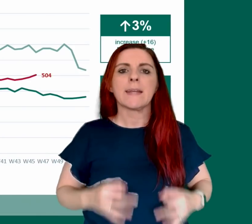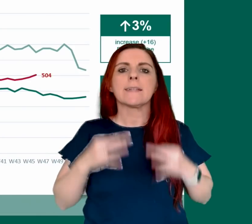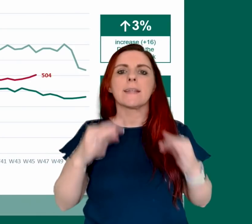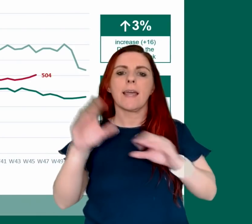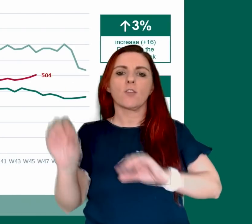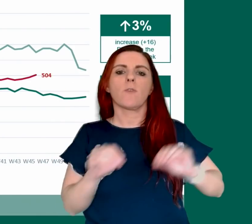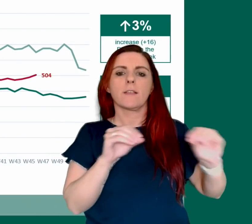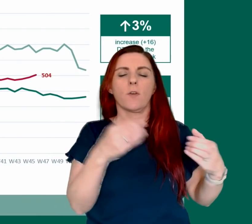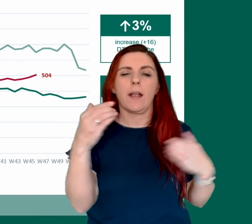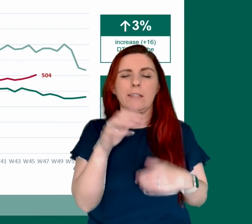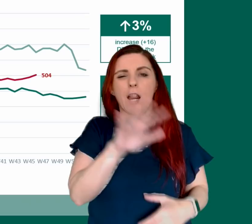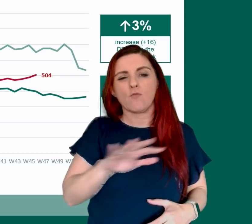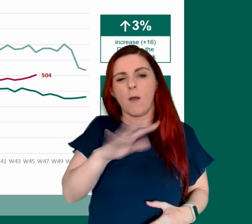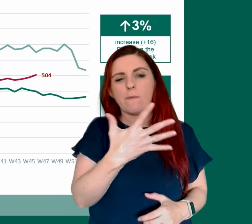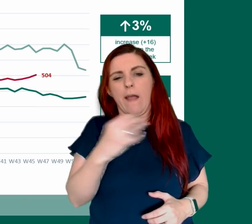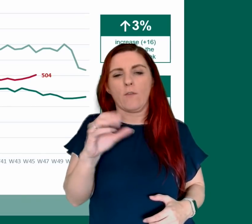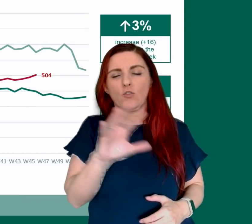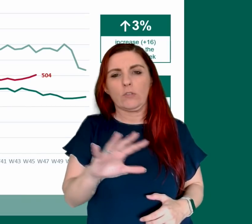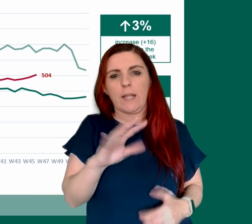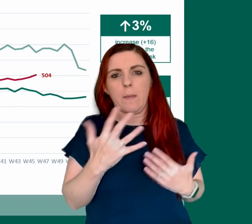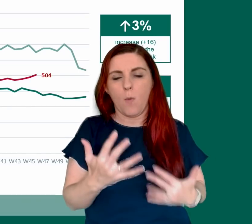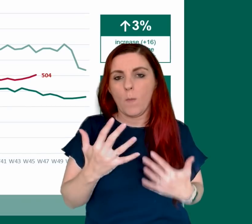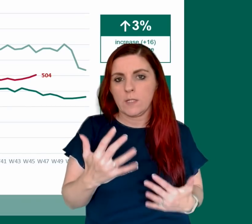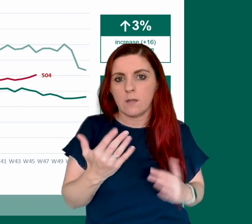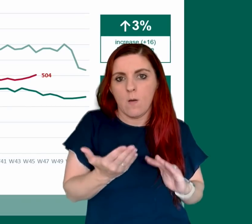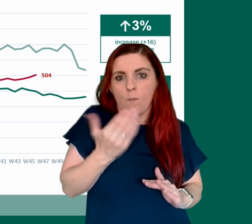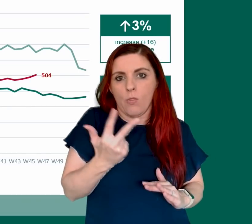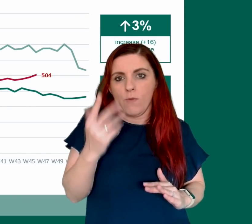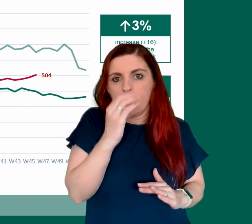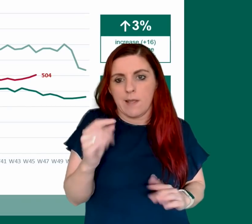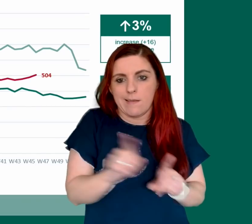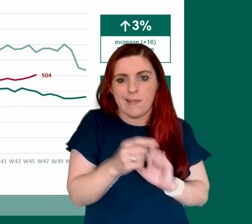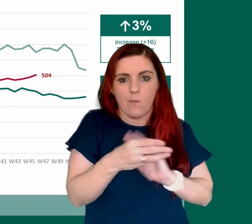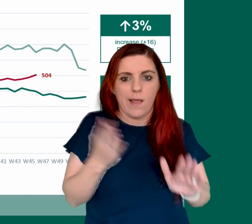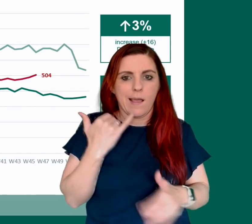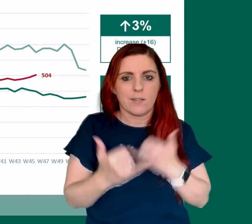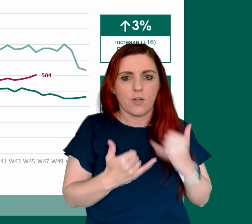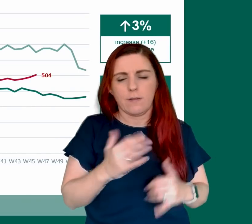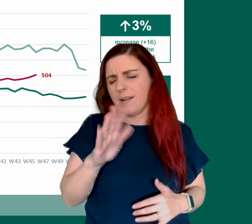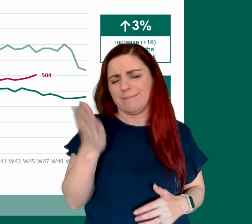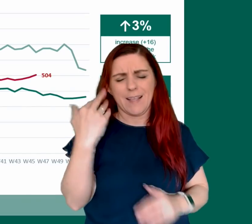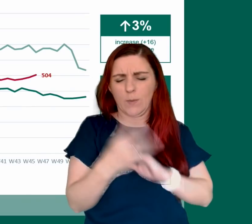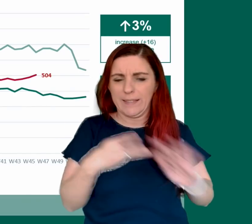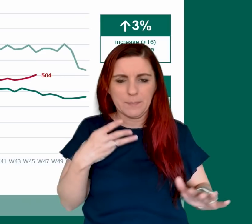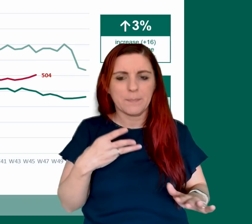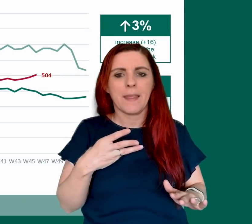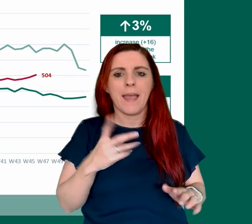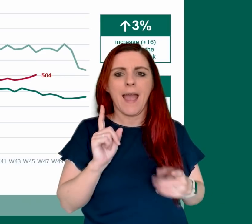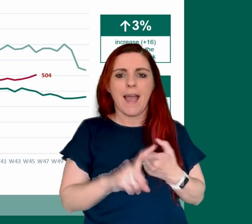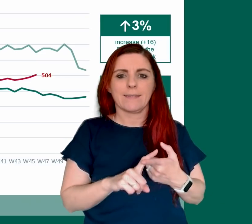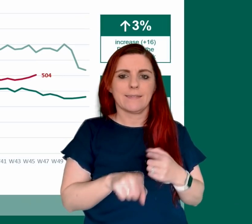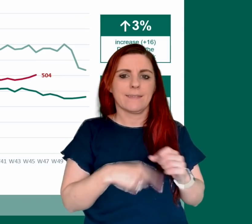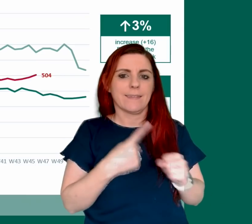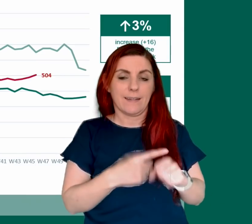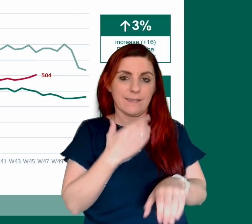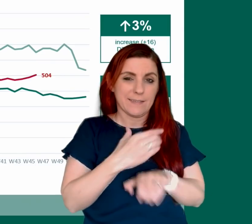staying around the 500, so slightly above it, up 3% on the same week last year, or on last week even. And again,